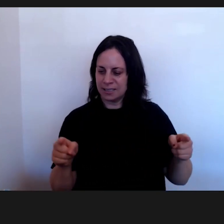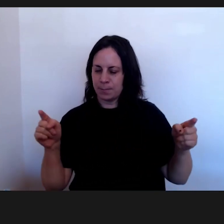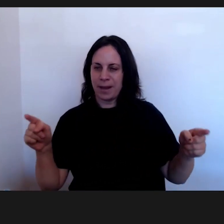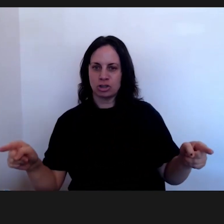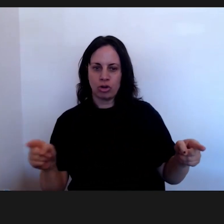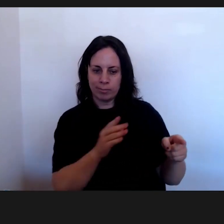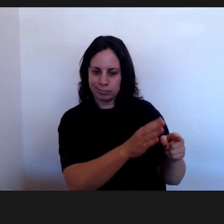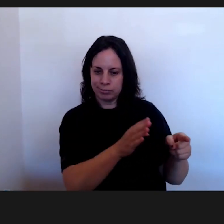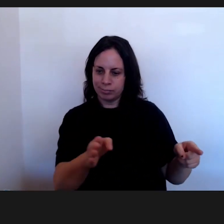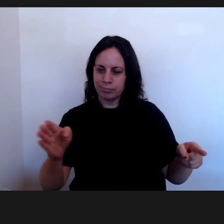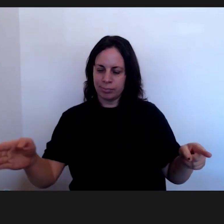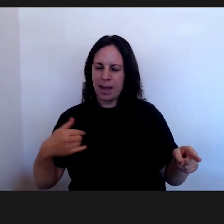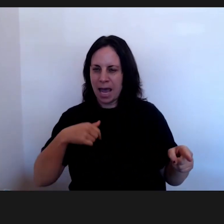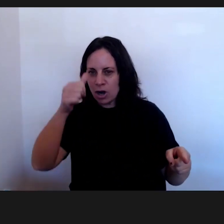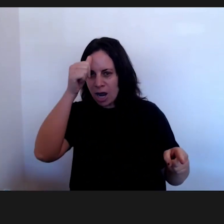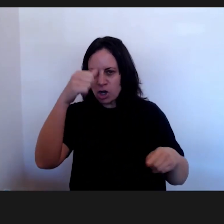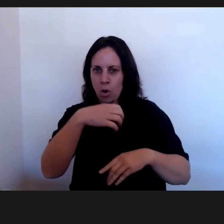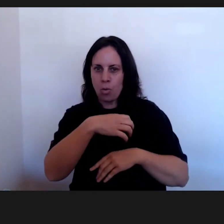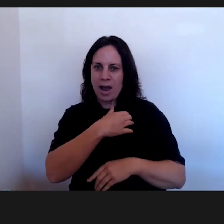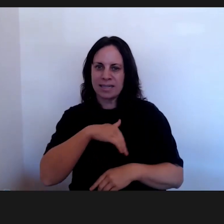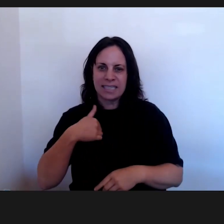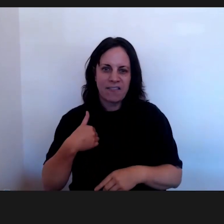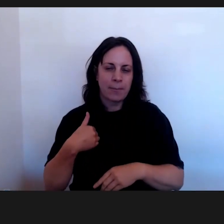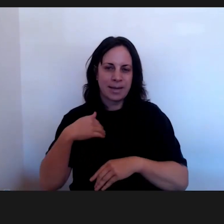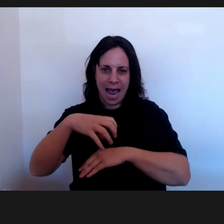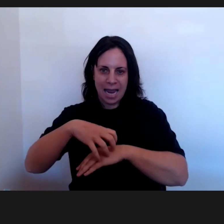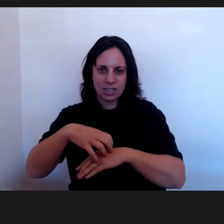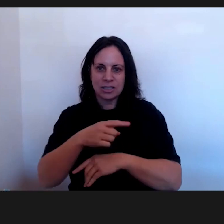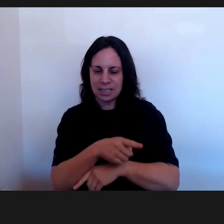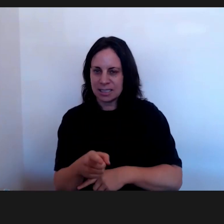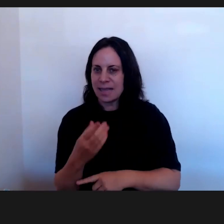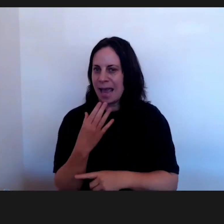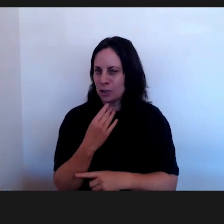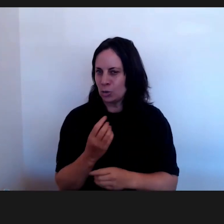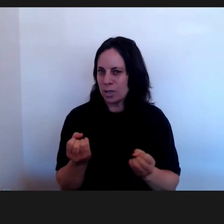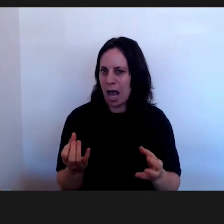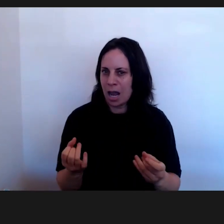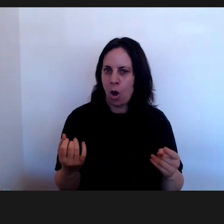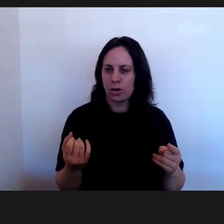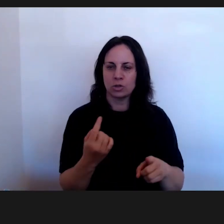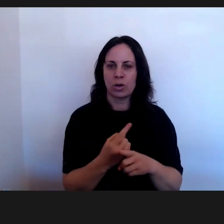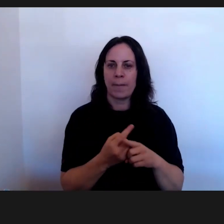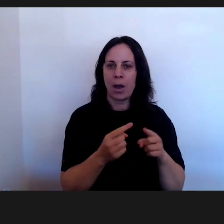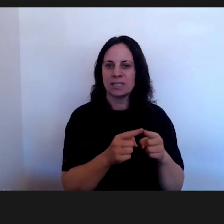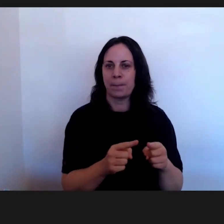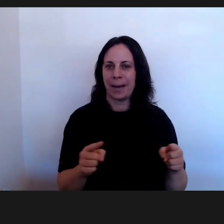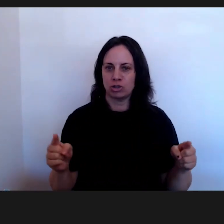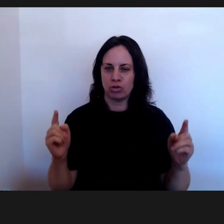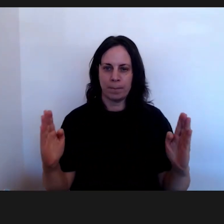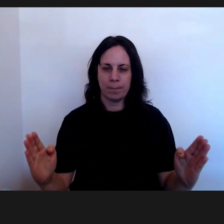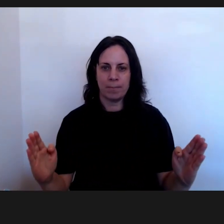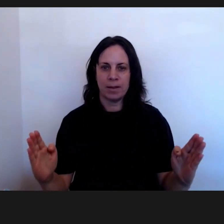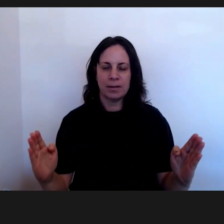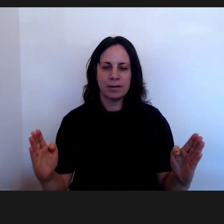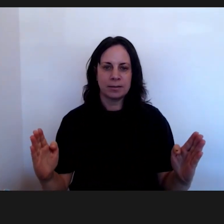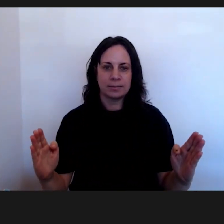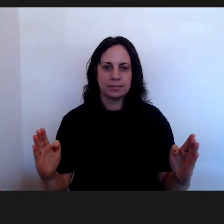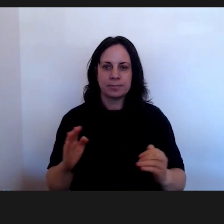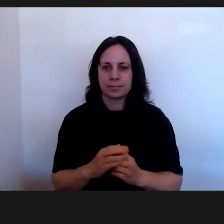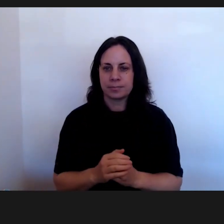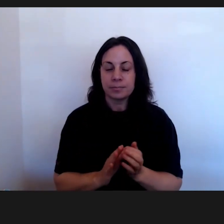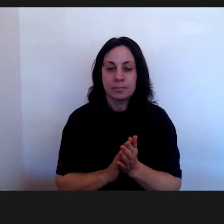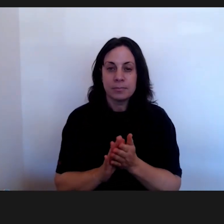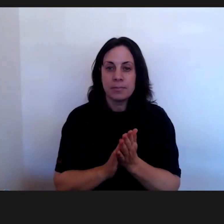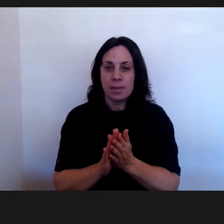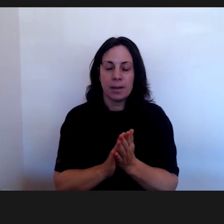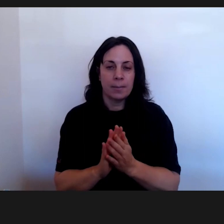use it, but I love how it goes from one side to the other. If I had to summarize this corridor, just informing people,